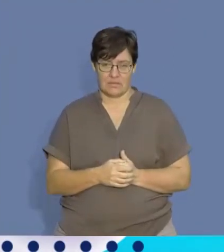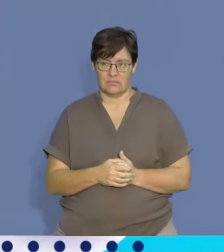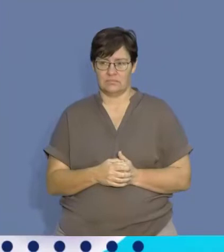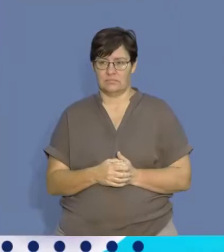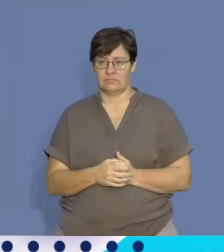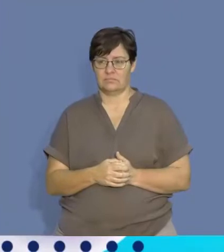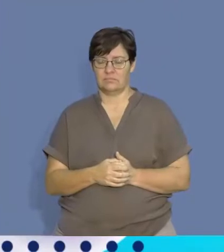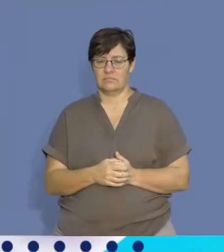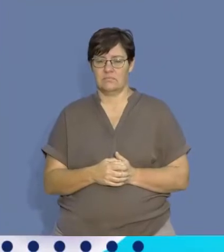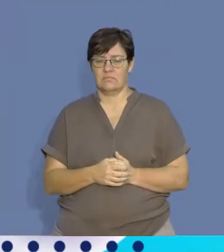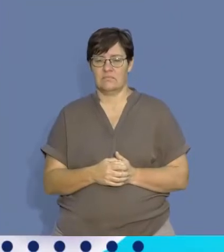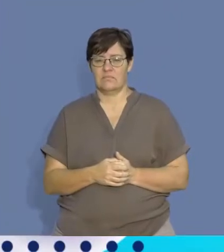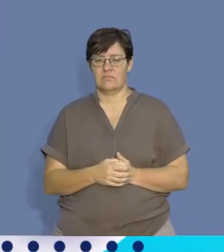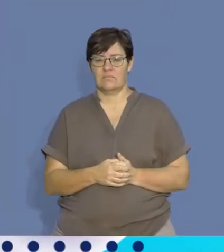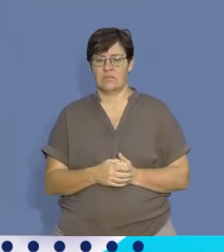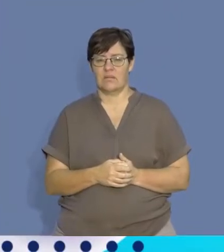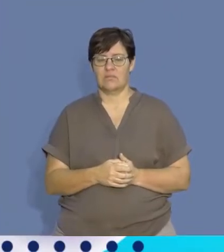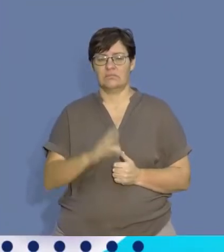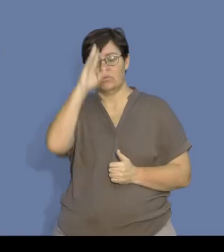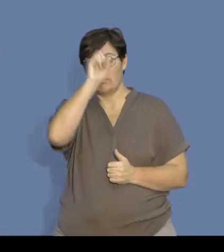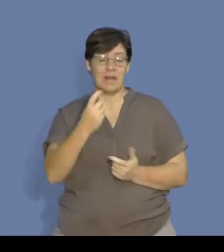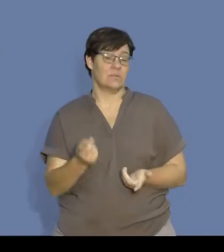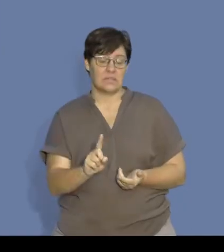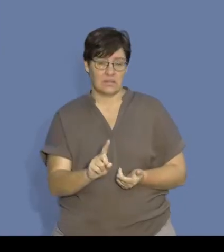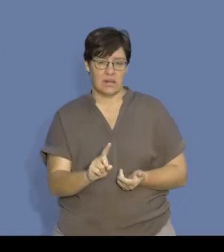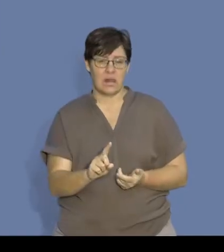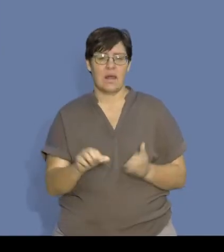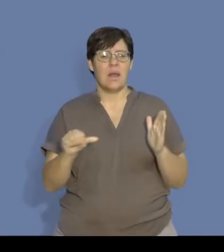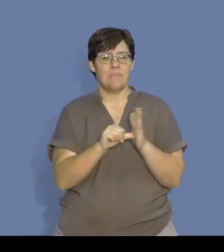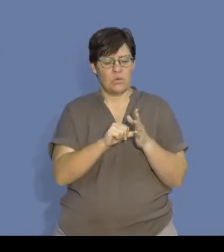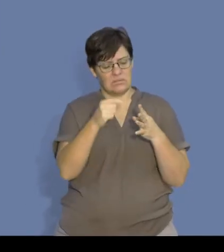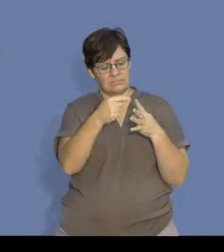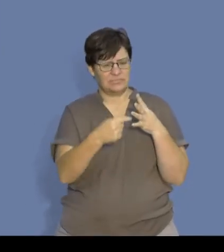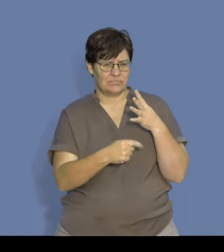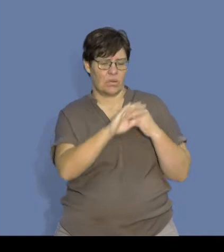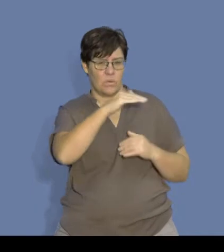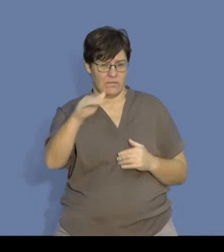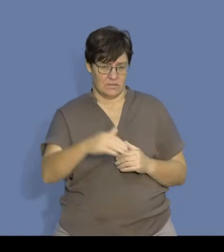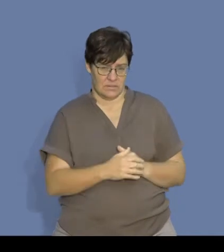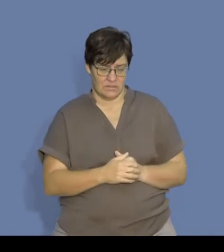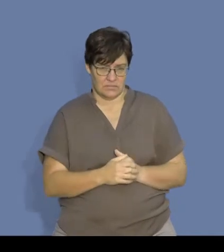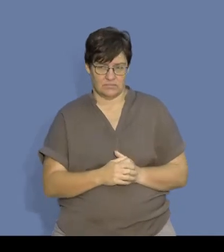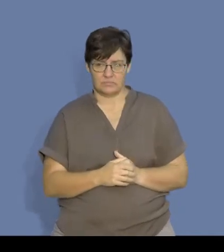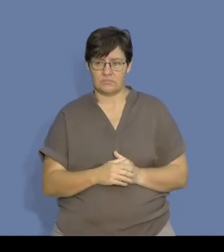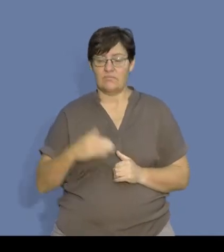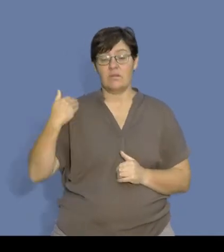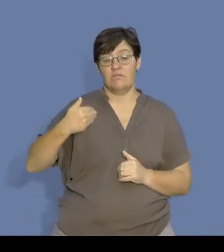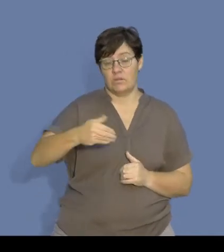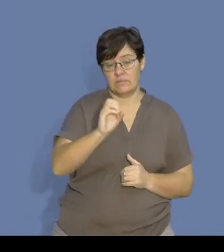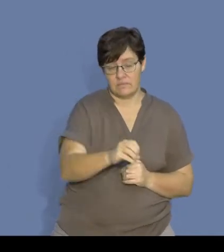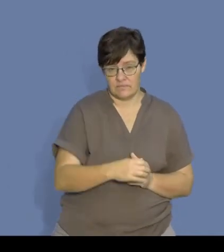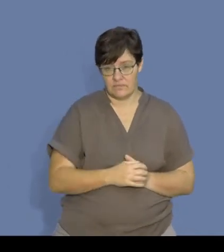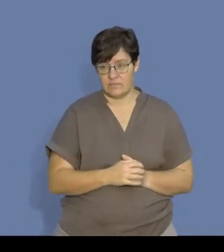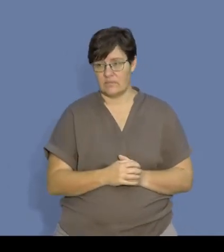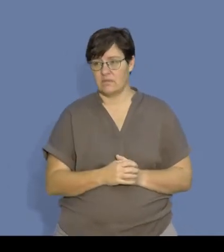So, let's just remind ourselves of some important things about waves. They have frequency, they have